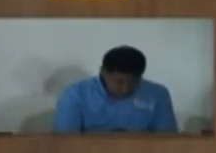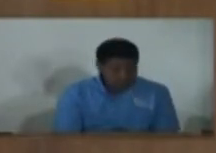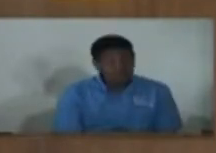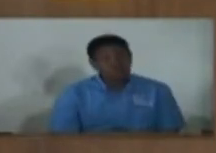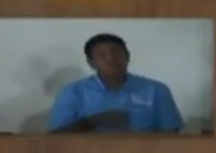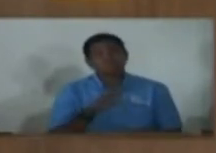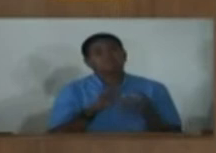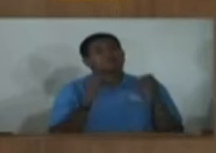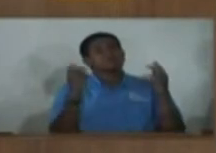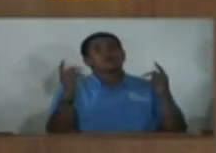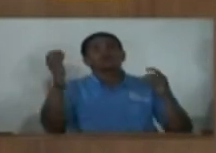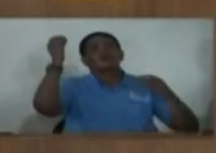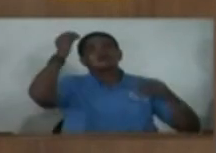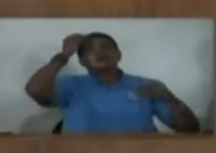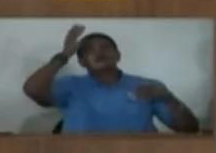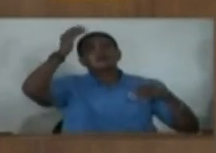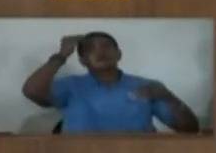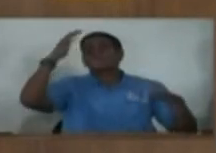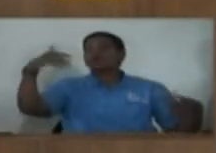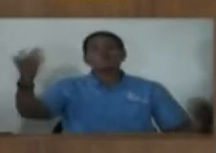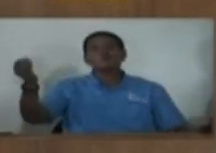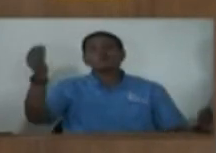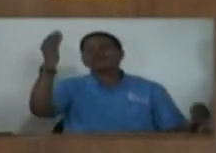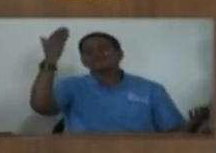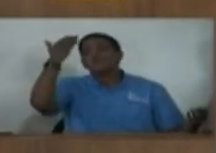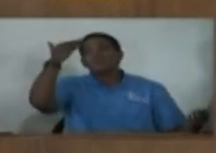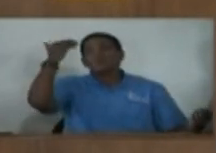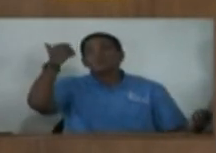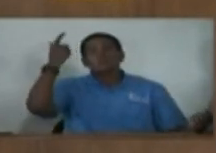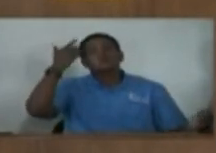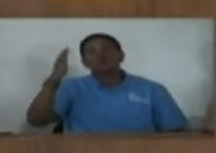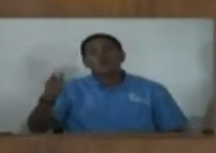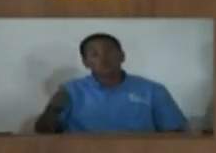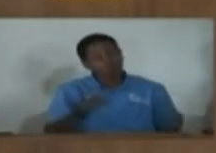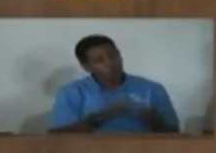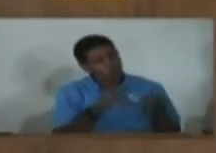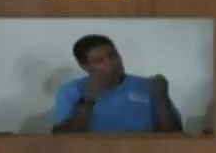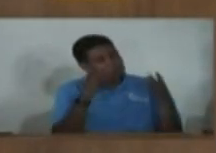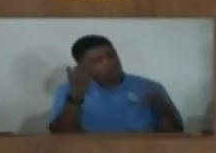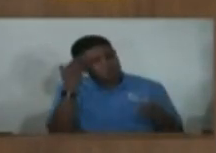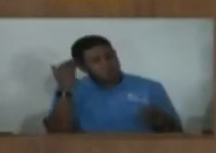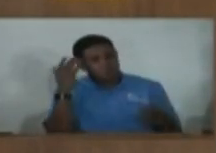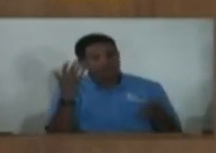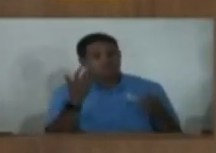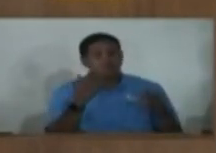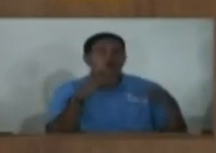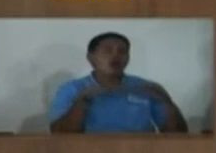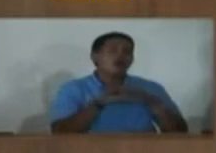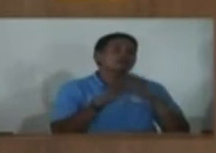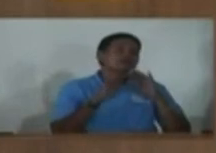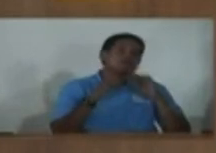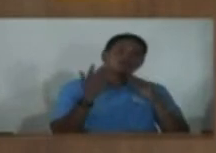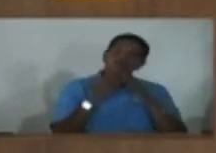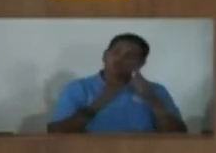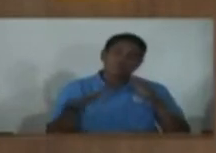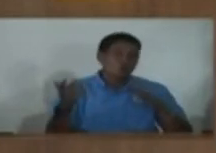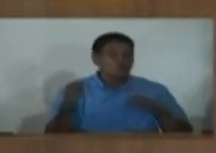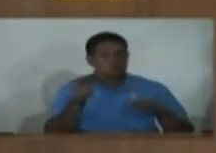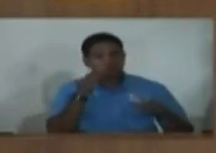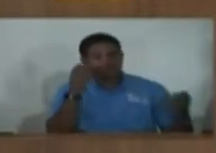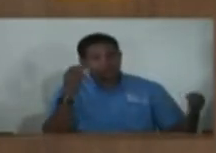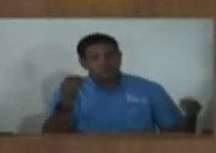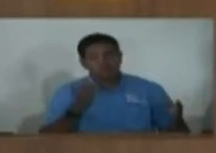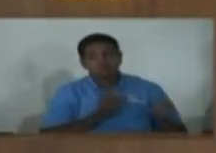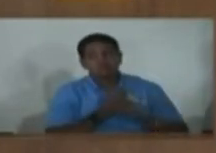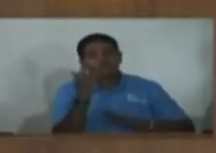that many suffer from in terms of getting broadband and getting access to the internet, which is a main